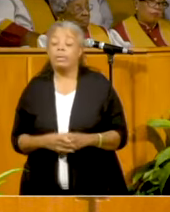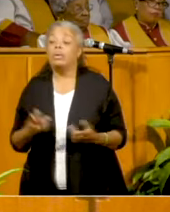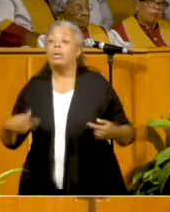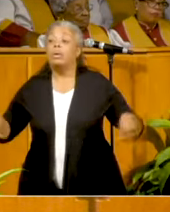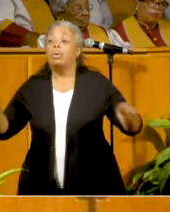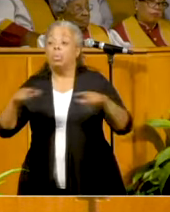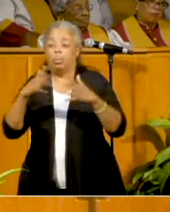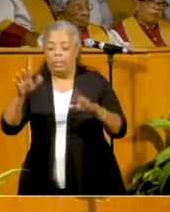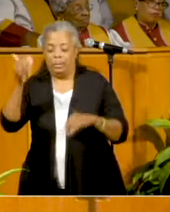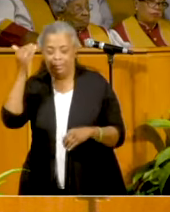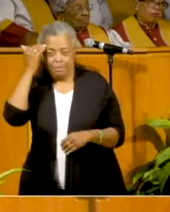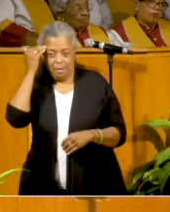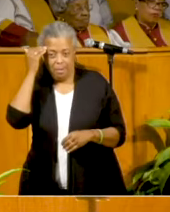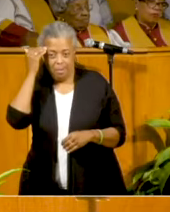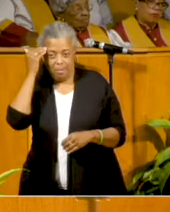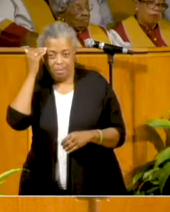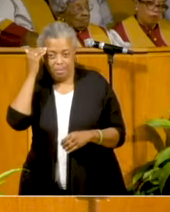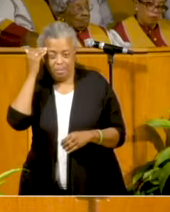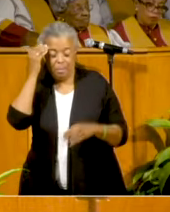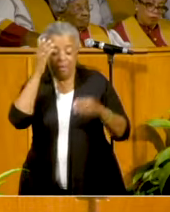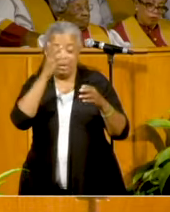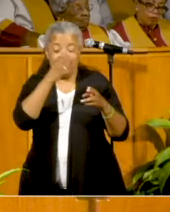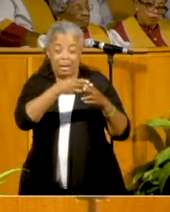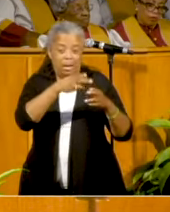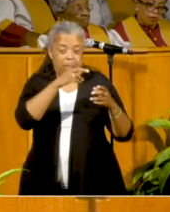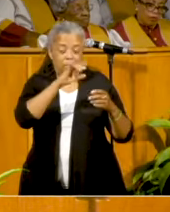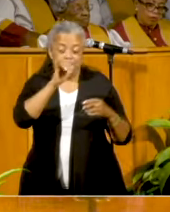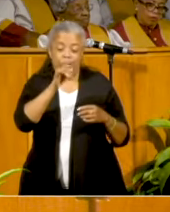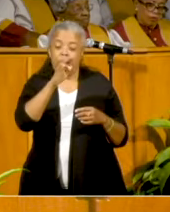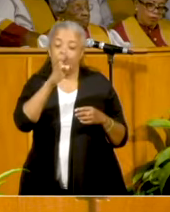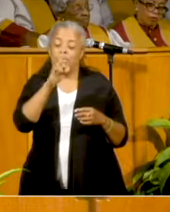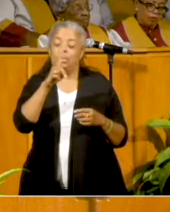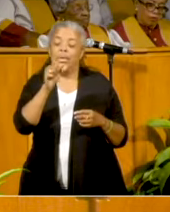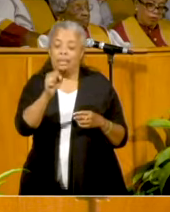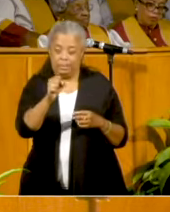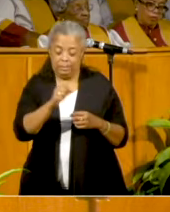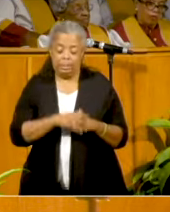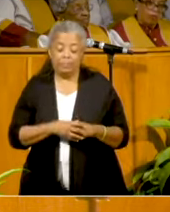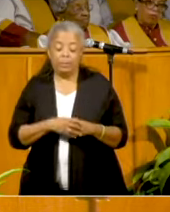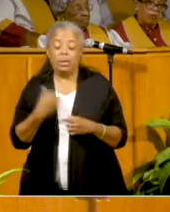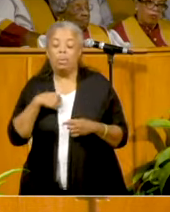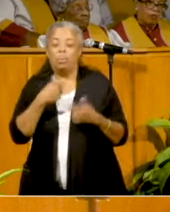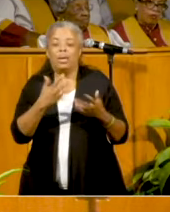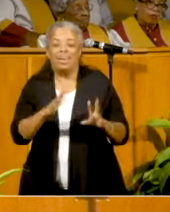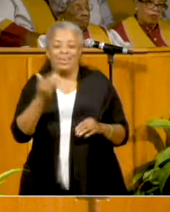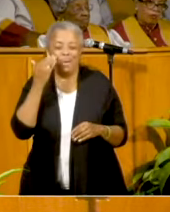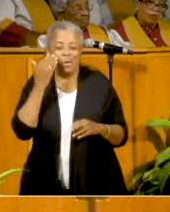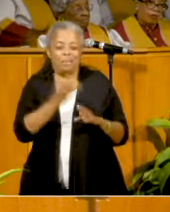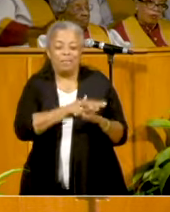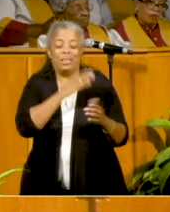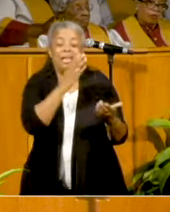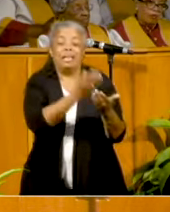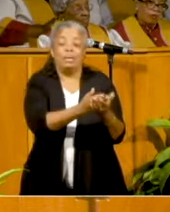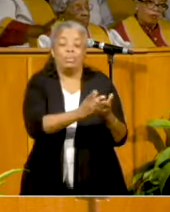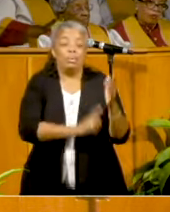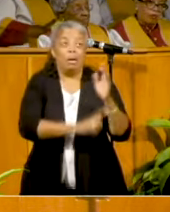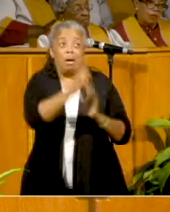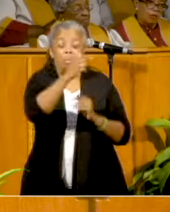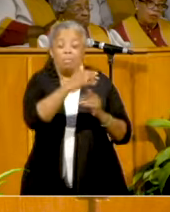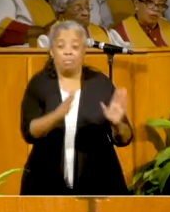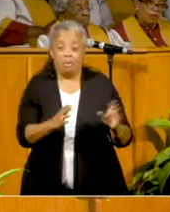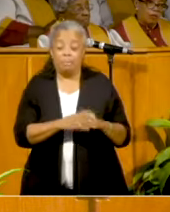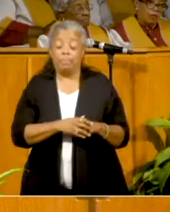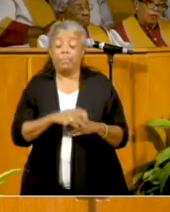We know it's Judas. We know before they get to the upper room